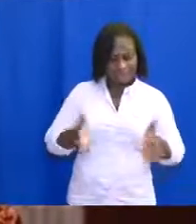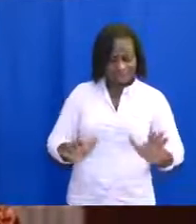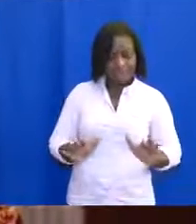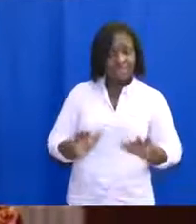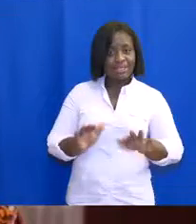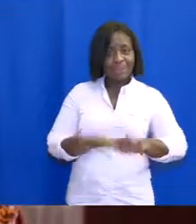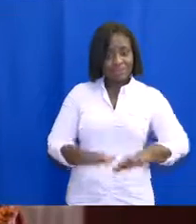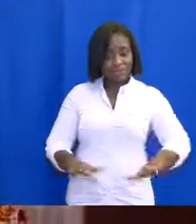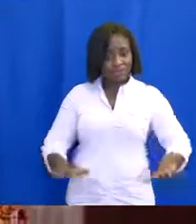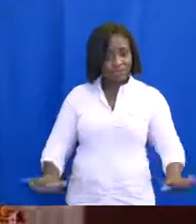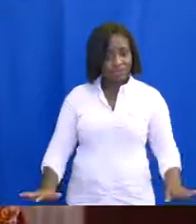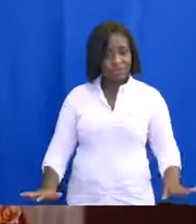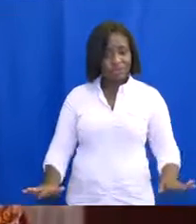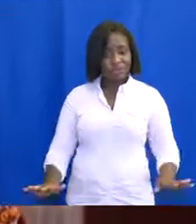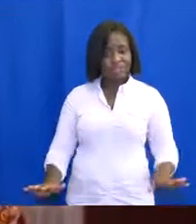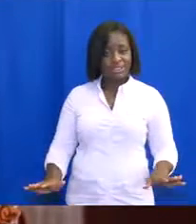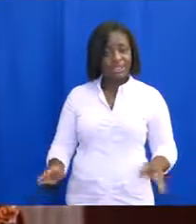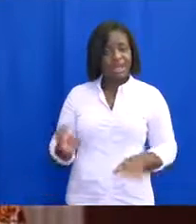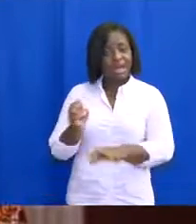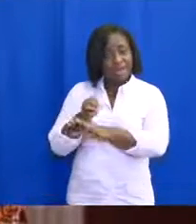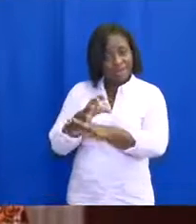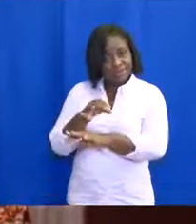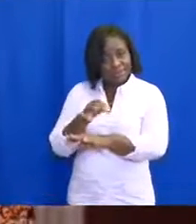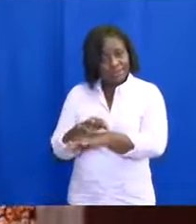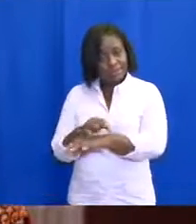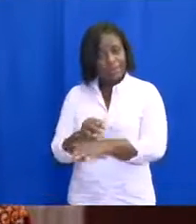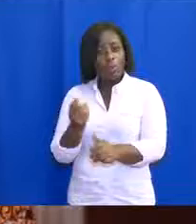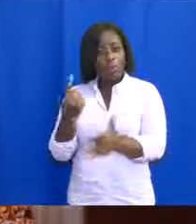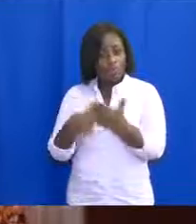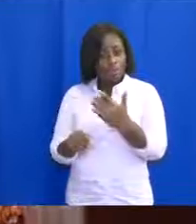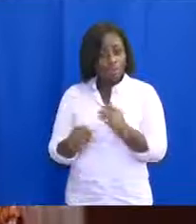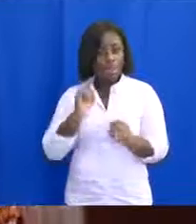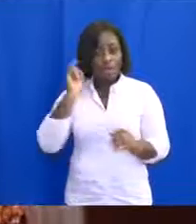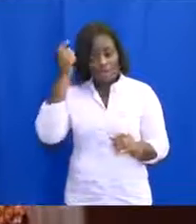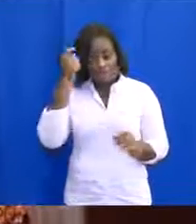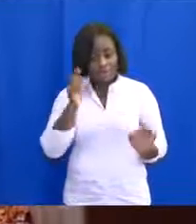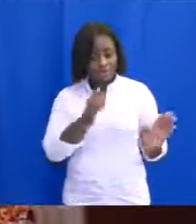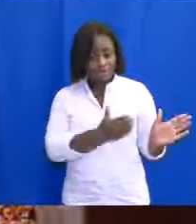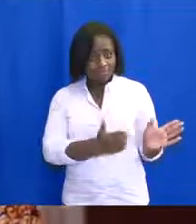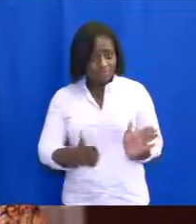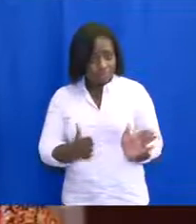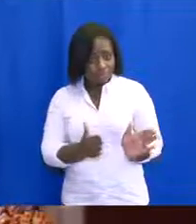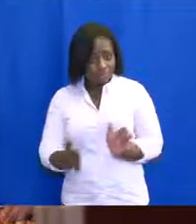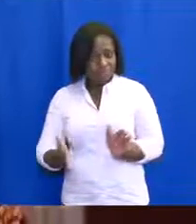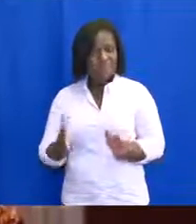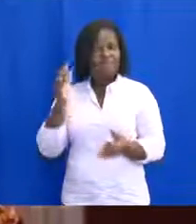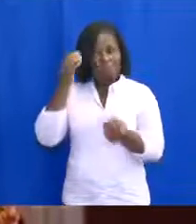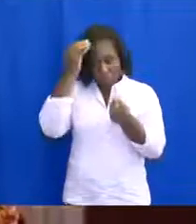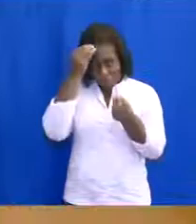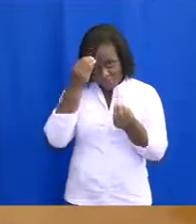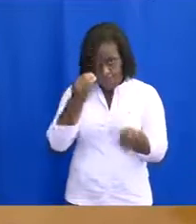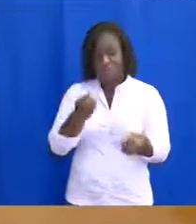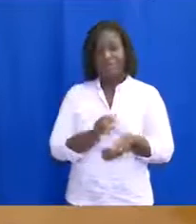nhyehyɛeɛ a ɛde yɛn bɛbɔ yɛn ho ban no ɛso. Na Onyankopɔn